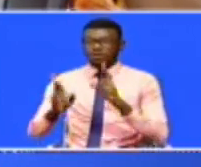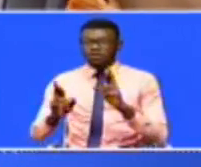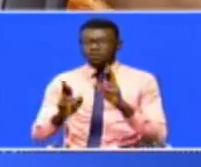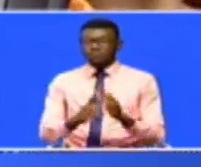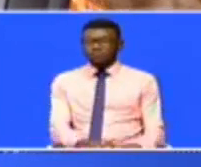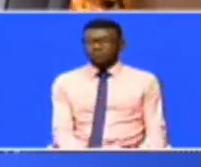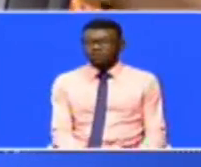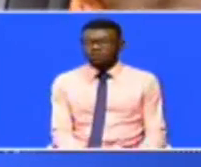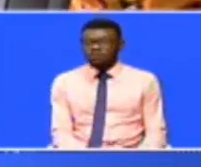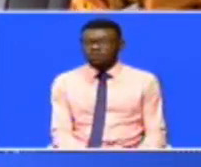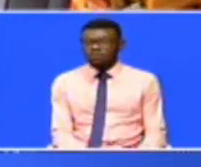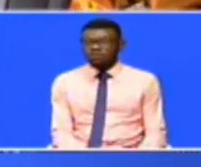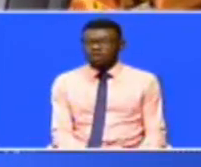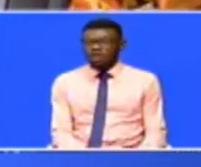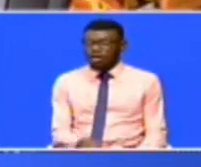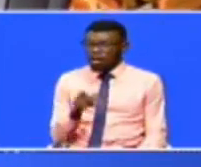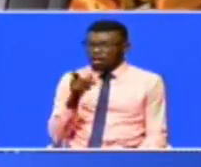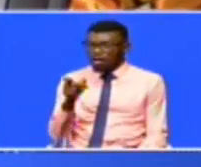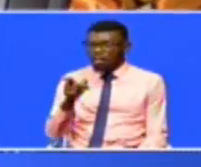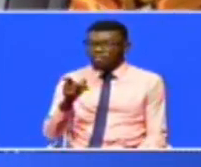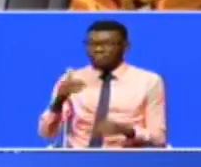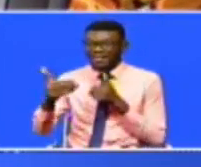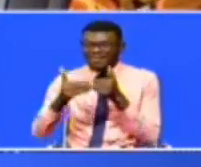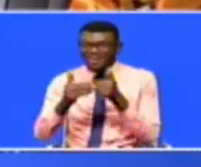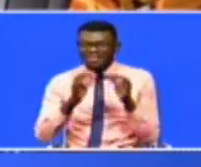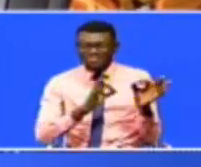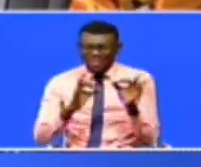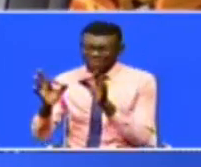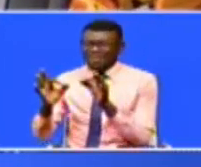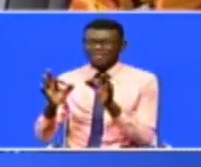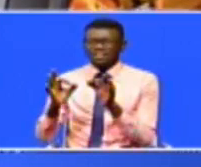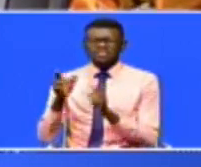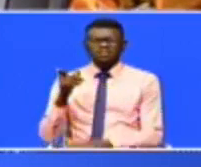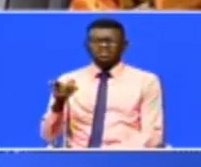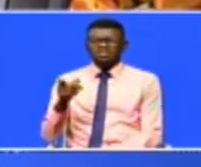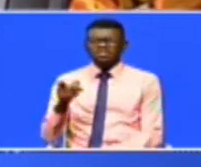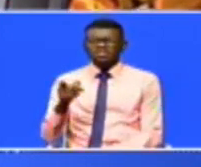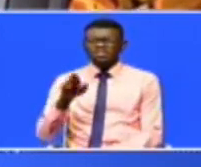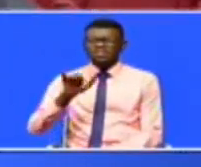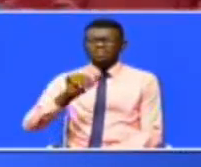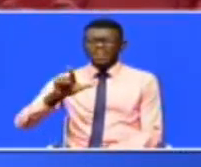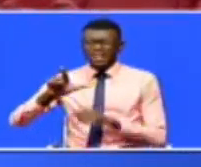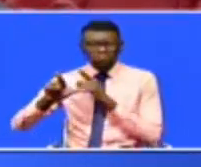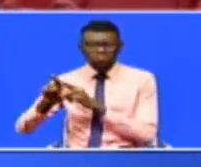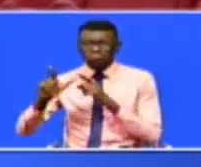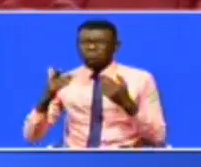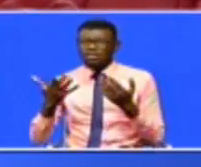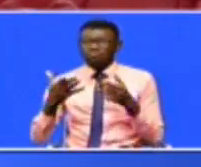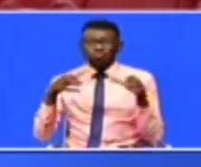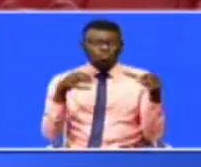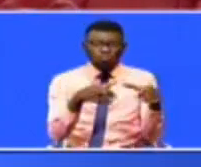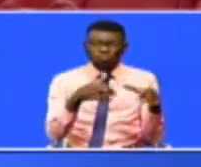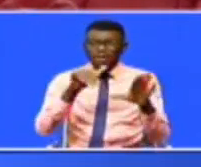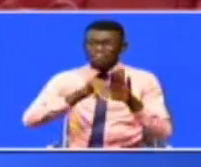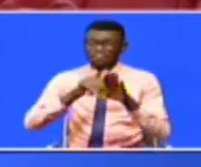After clause 32 is clause 33, which you must read together. The Susan Kihika bill has raised a storm among a section of the